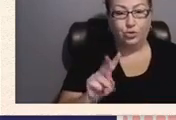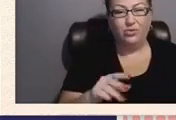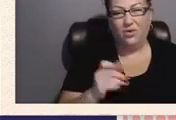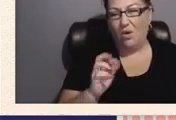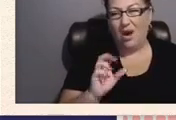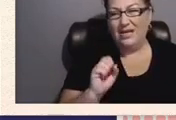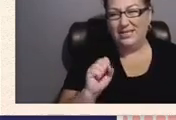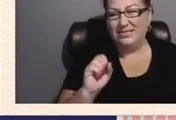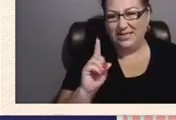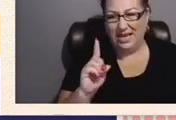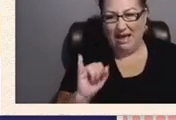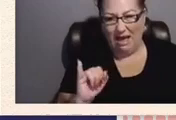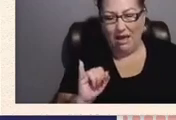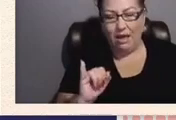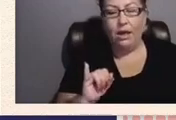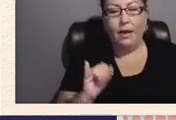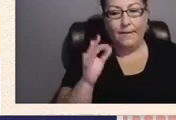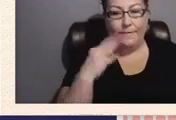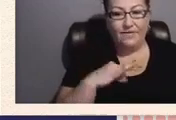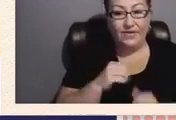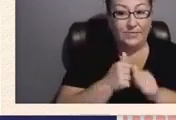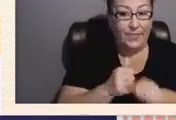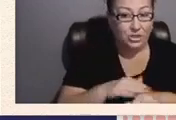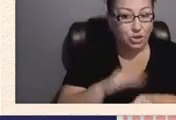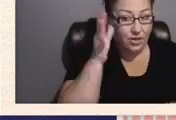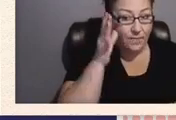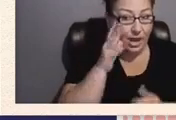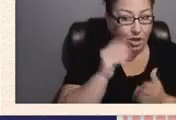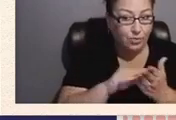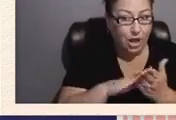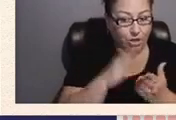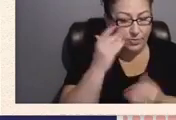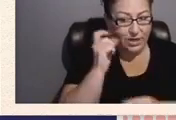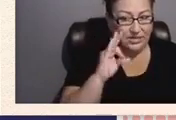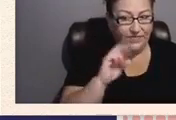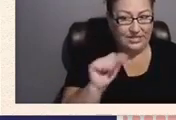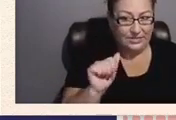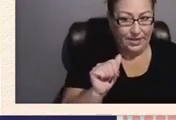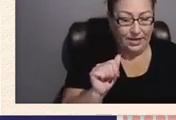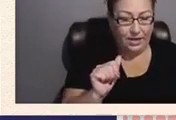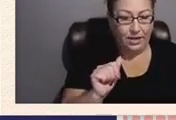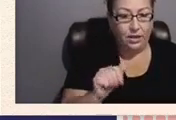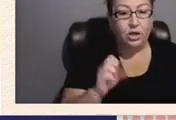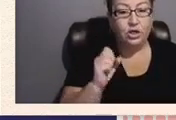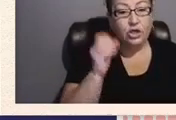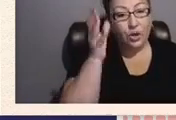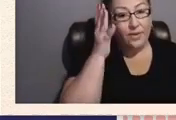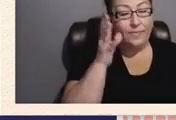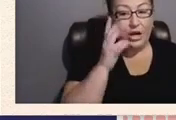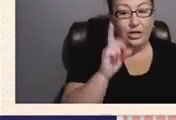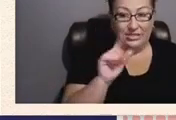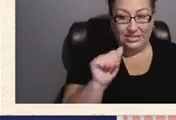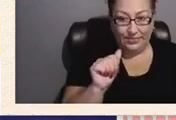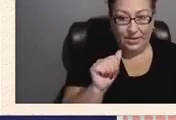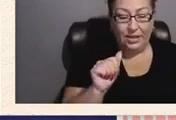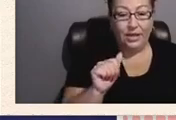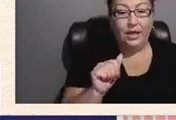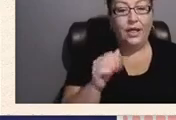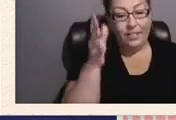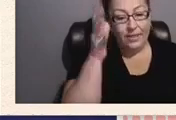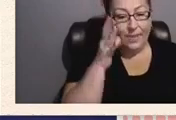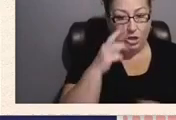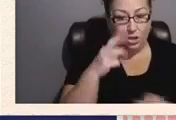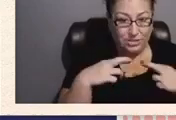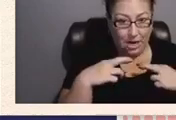based on the parent's records due to the disability. The parent's disability, the parent's retirement, or the death of the